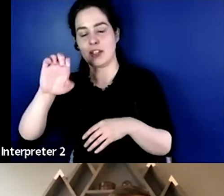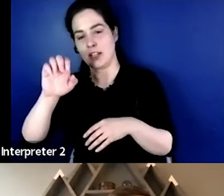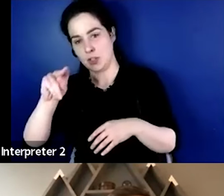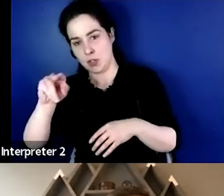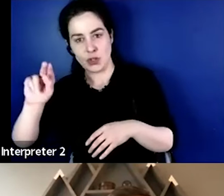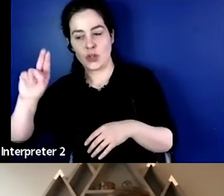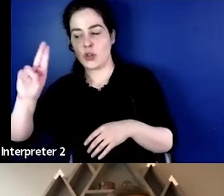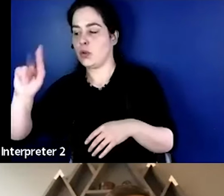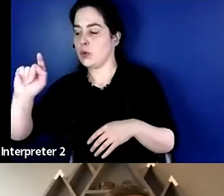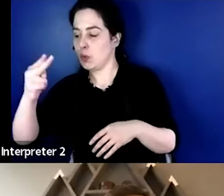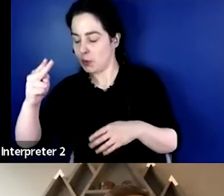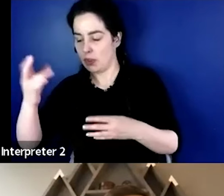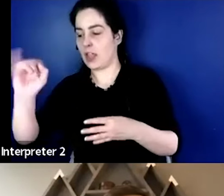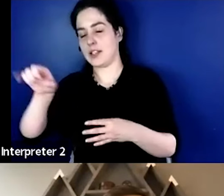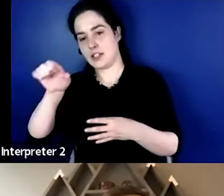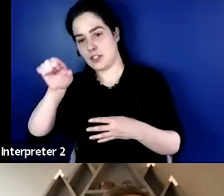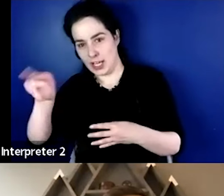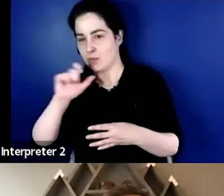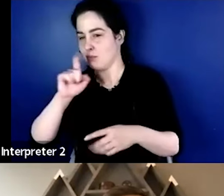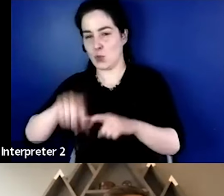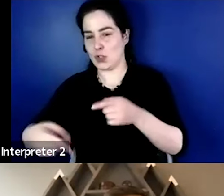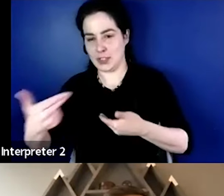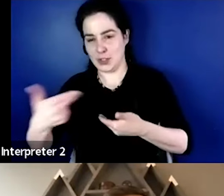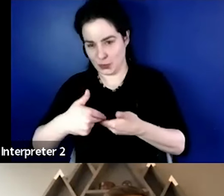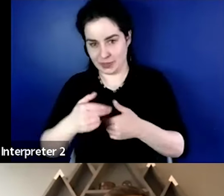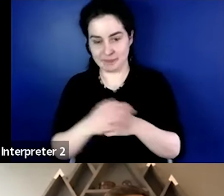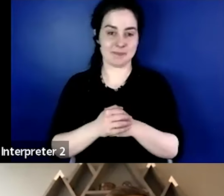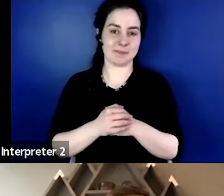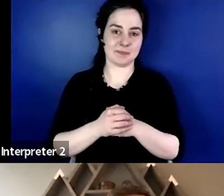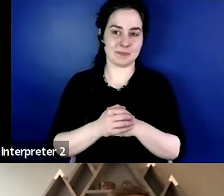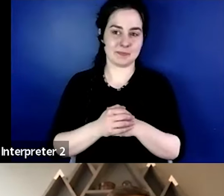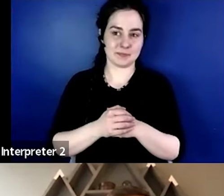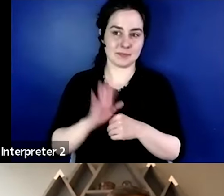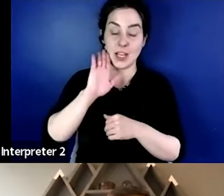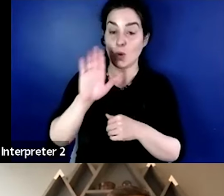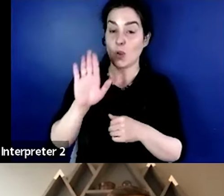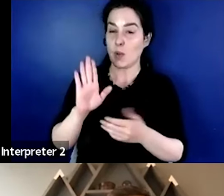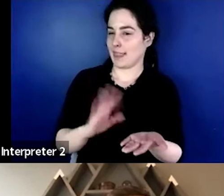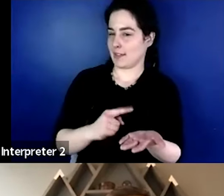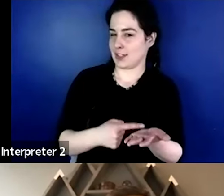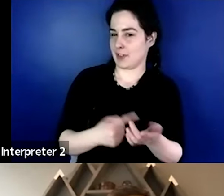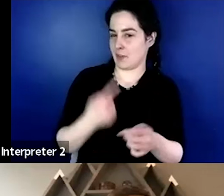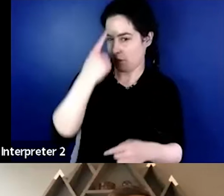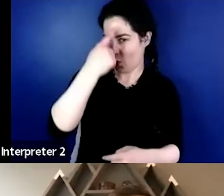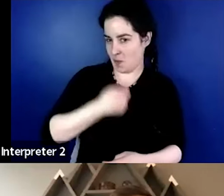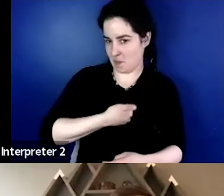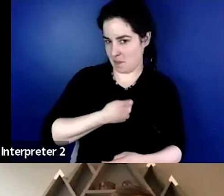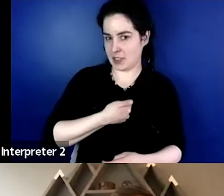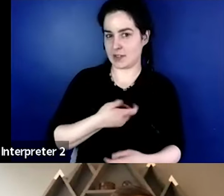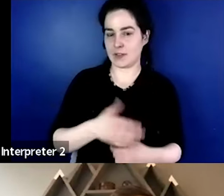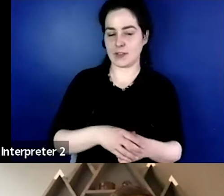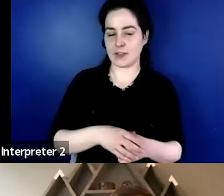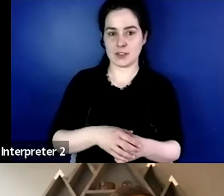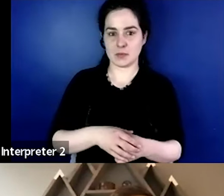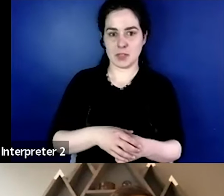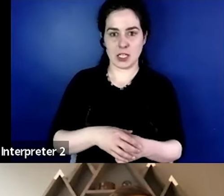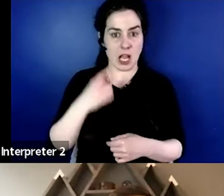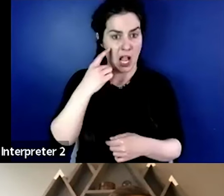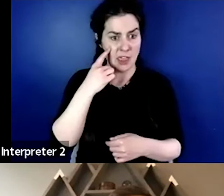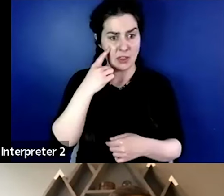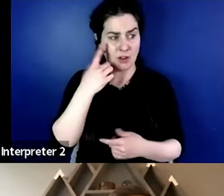be here. I think that, I know I'm going to speak for myself, but I thought I knew a fair bit about courage to